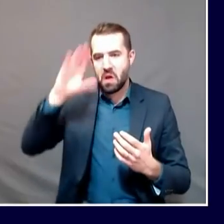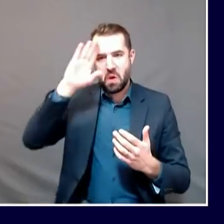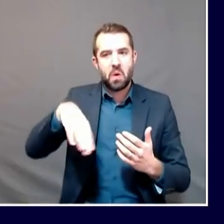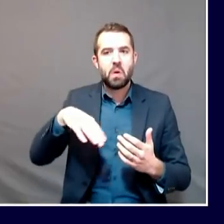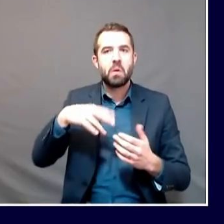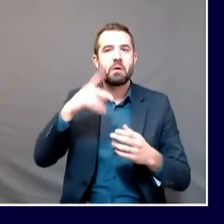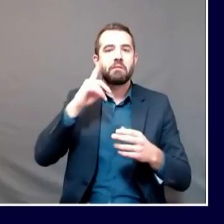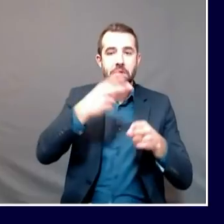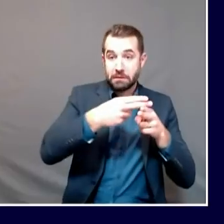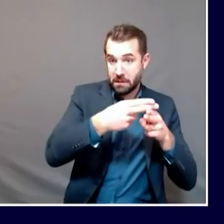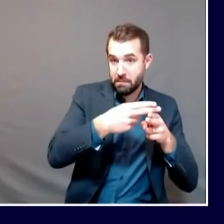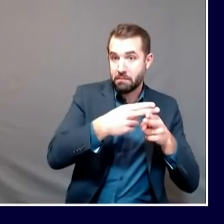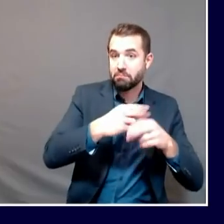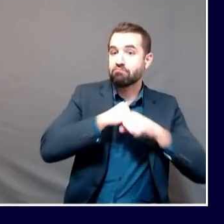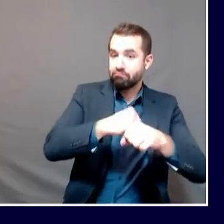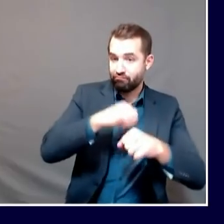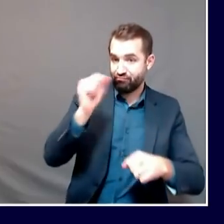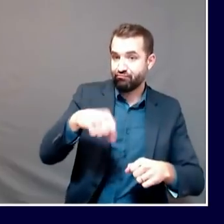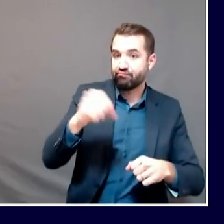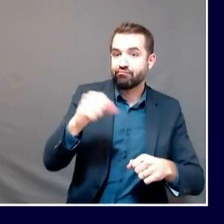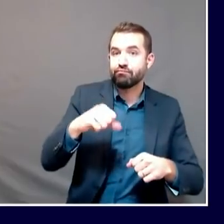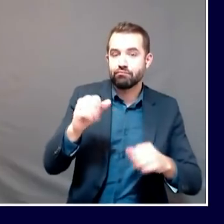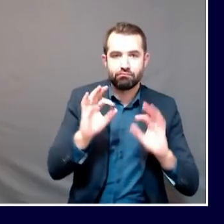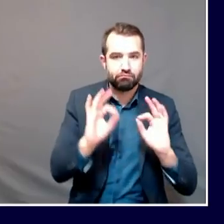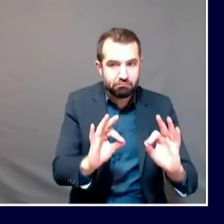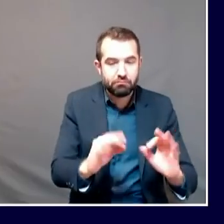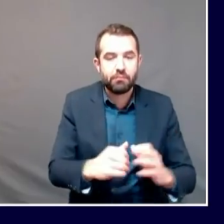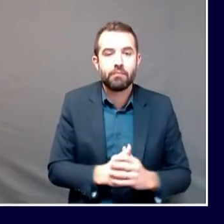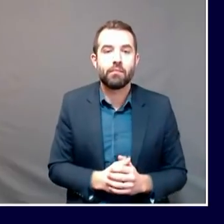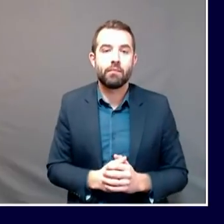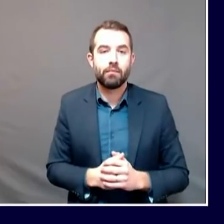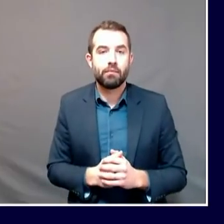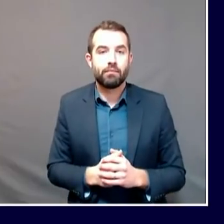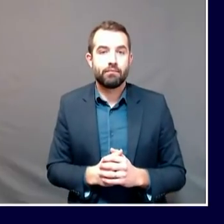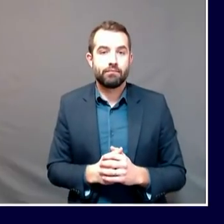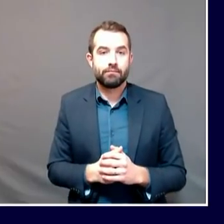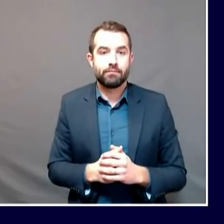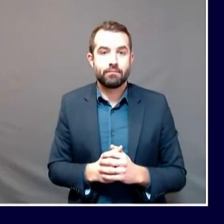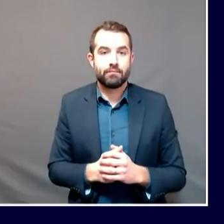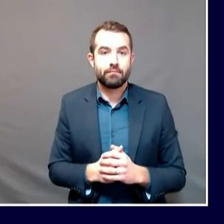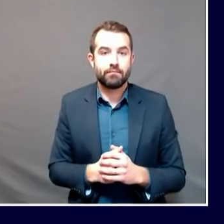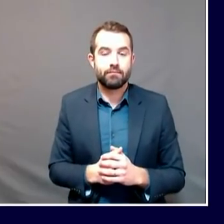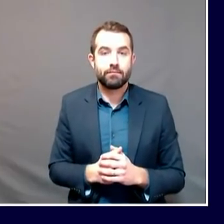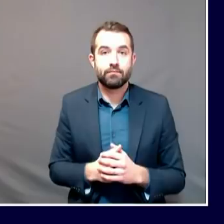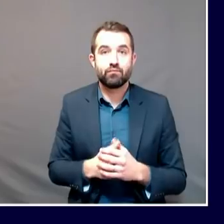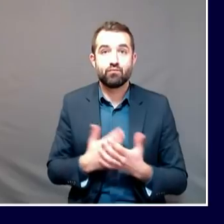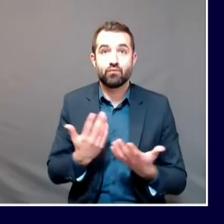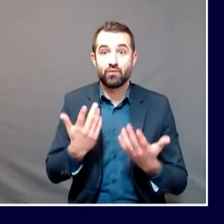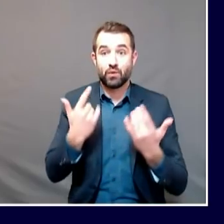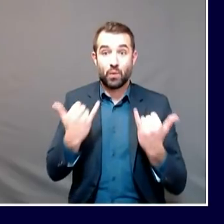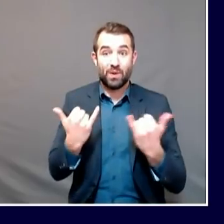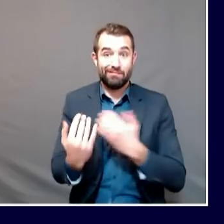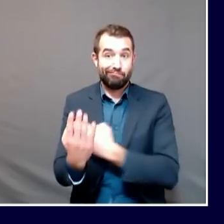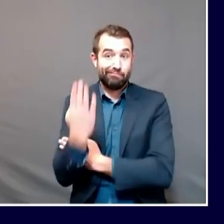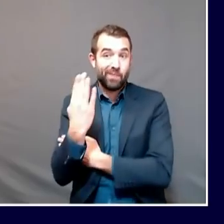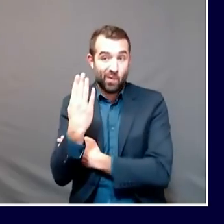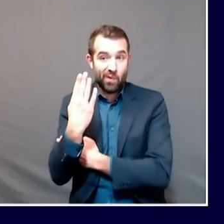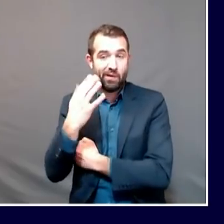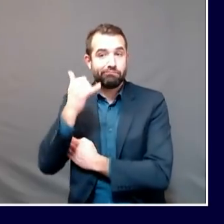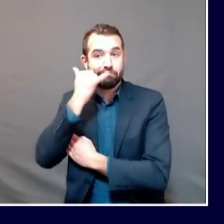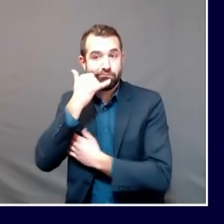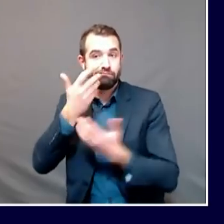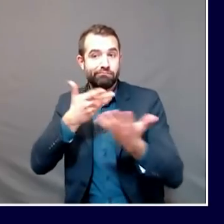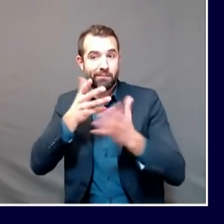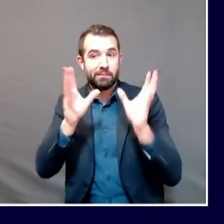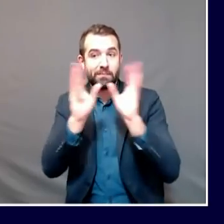of a very common question I actually got it from a gentleman I was having a call with this morning, who said, well, wait a minute, what about